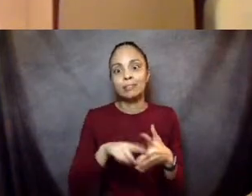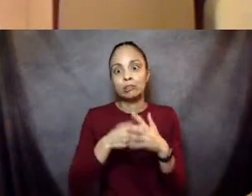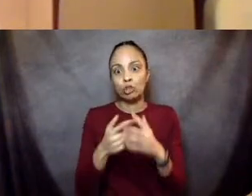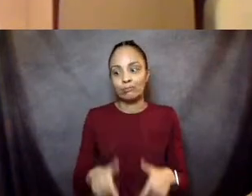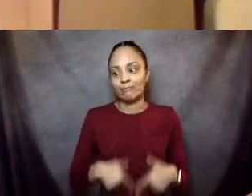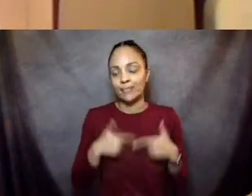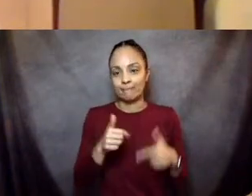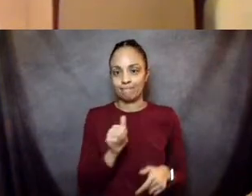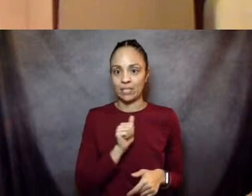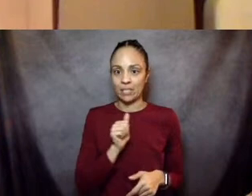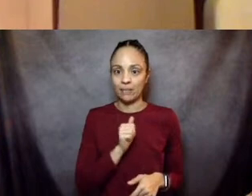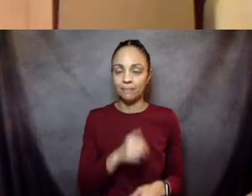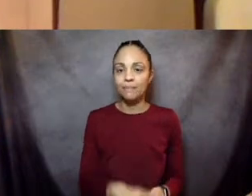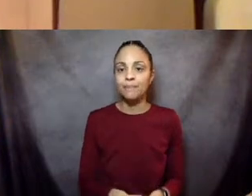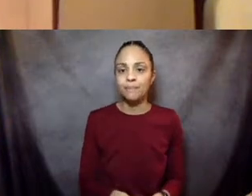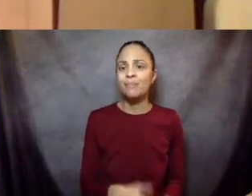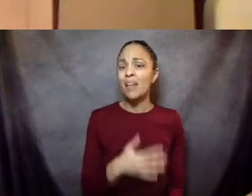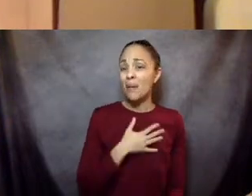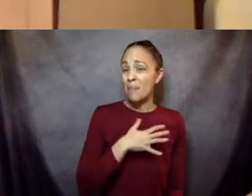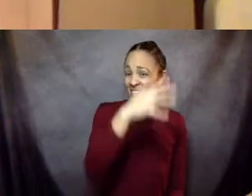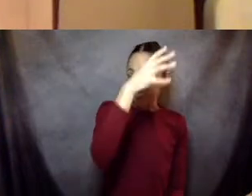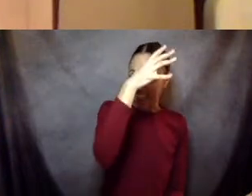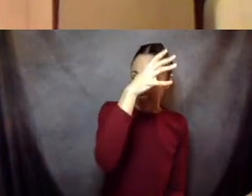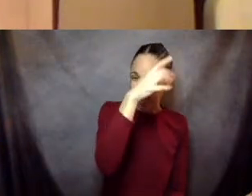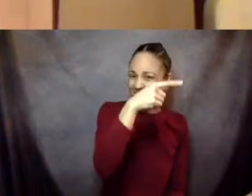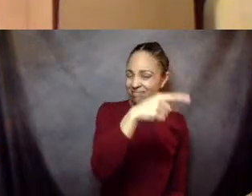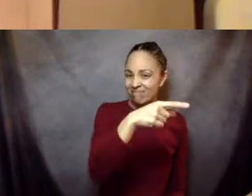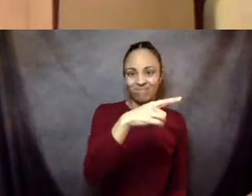he left when I was about 2,